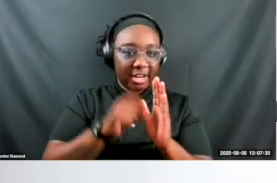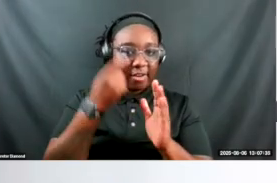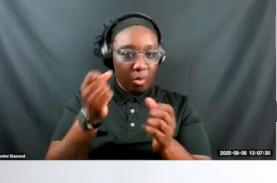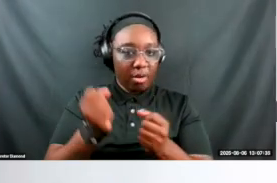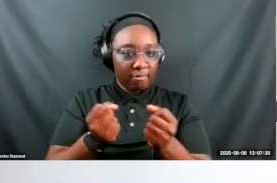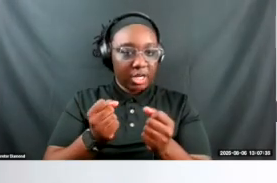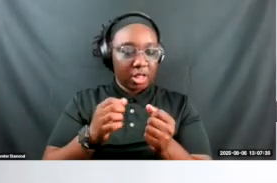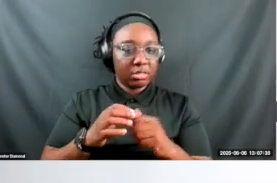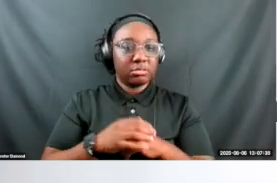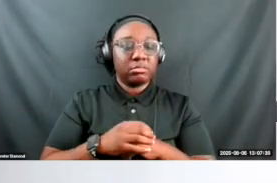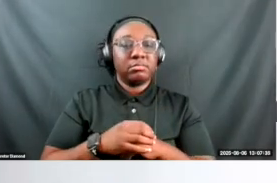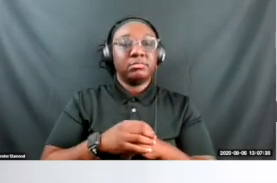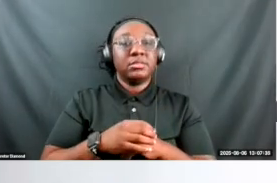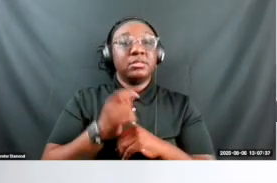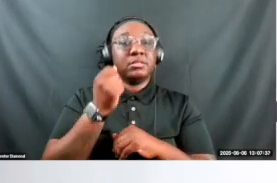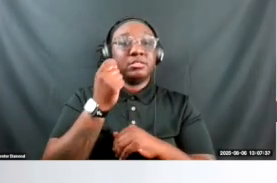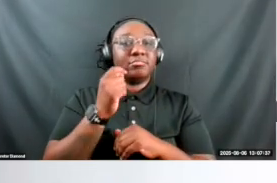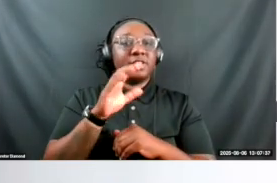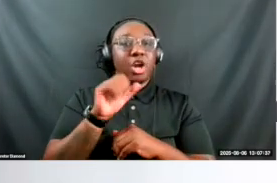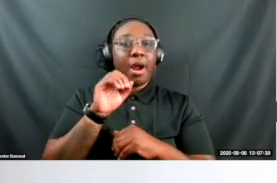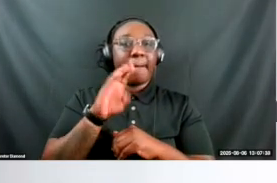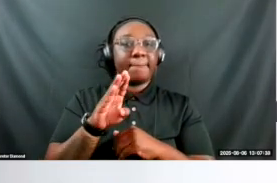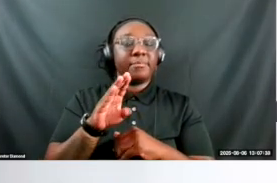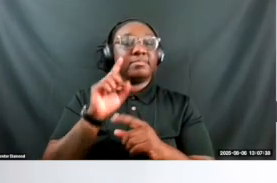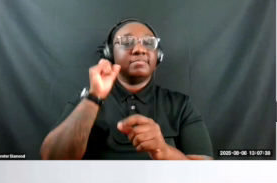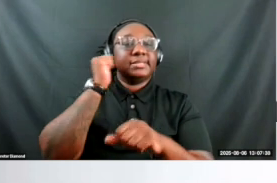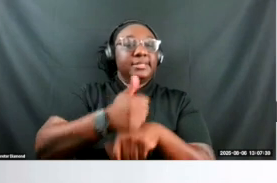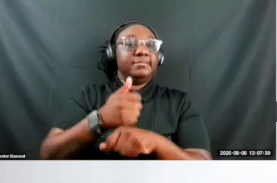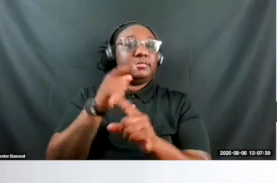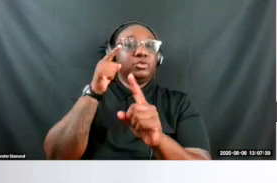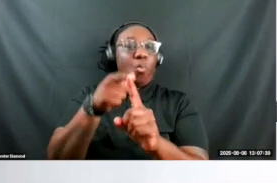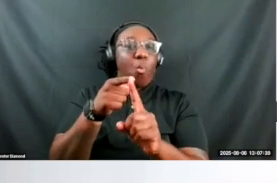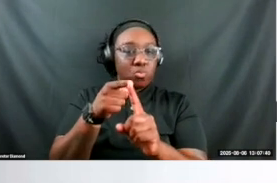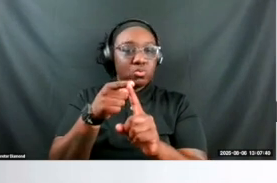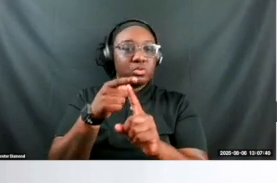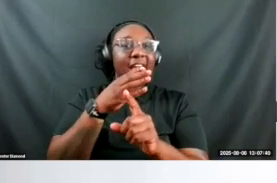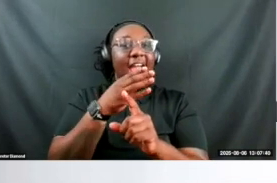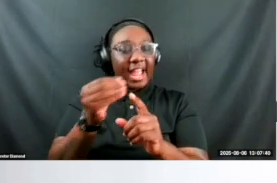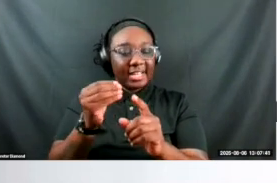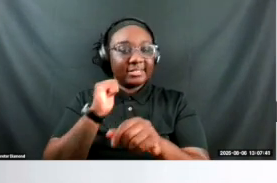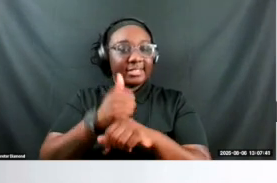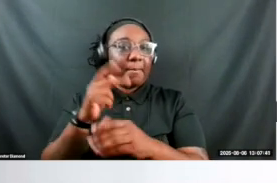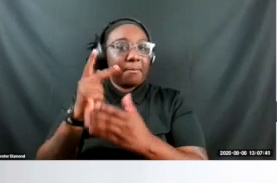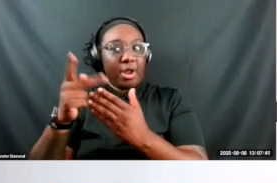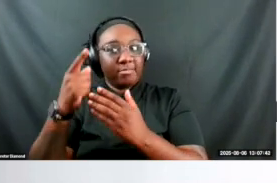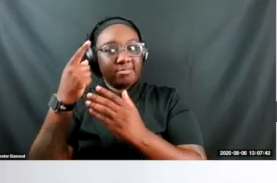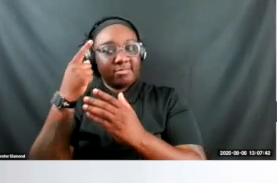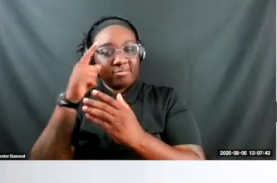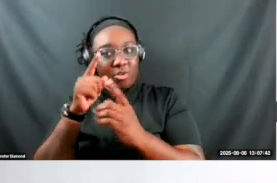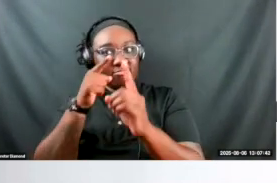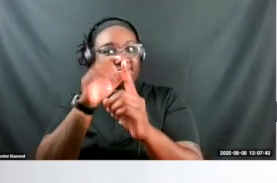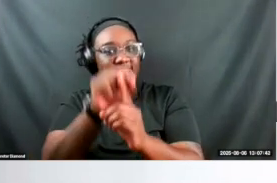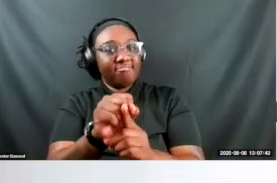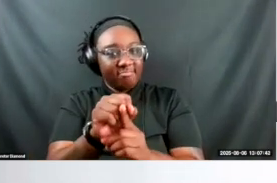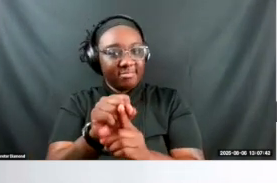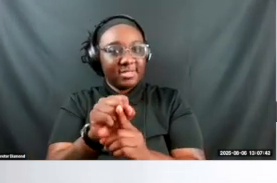CARB also sets significant goals and develops and implements programs to address greenhouse gas emissions. California needs significant